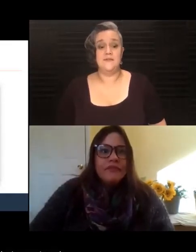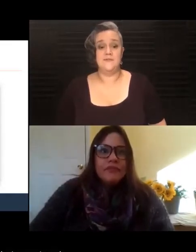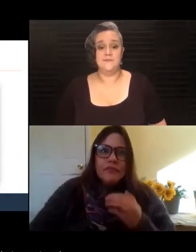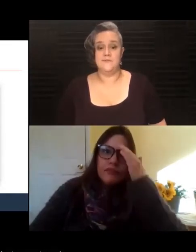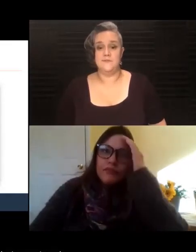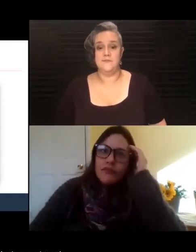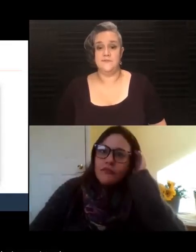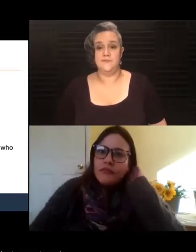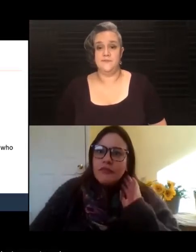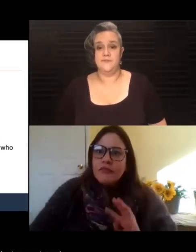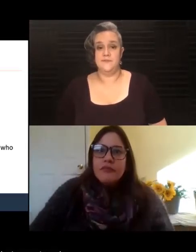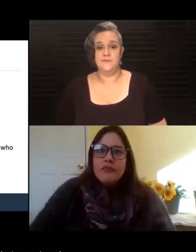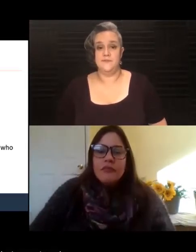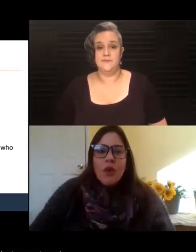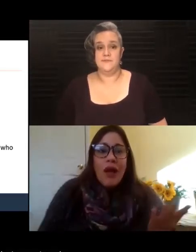please.